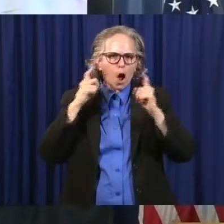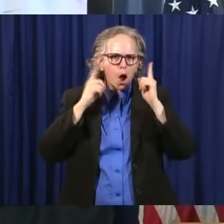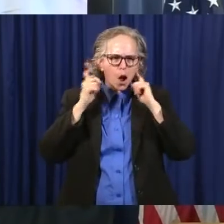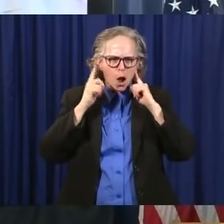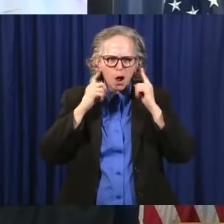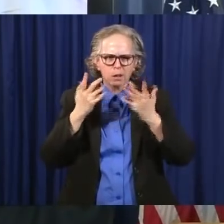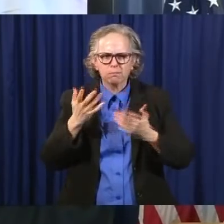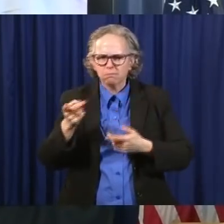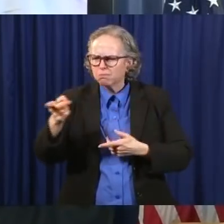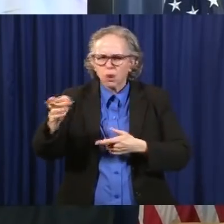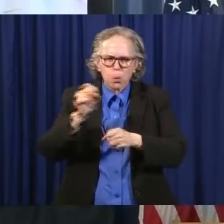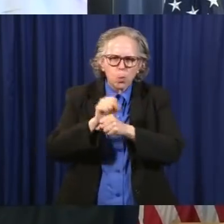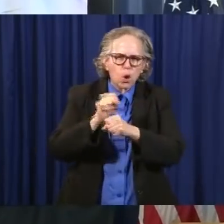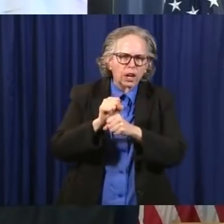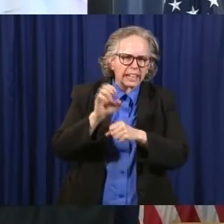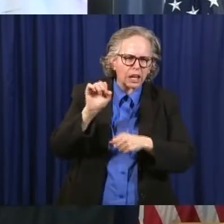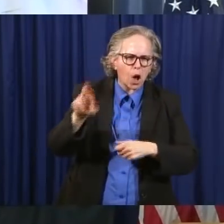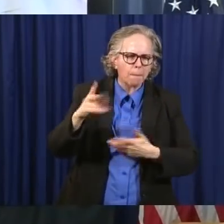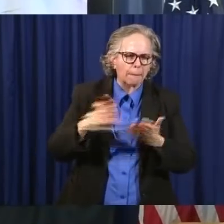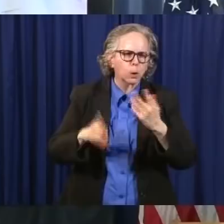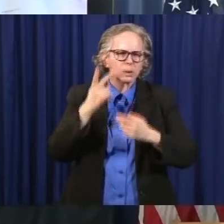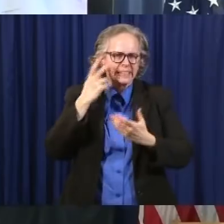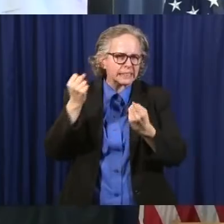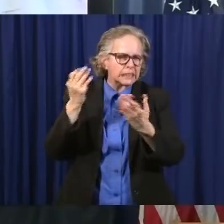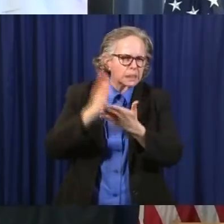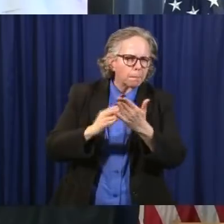you're probably seeing some patients as well.